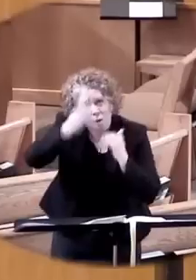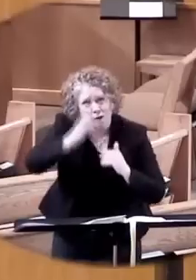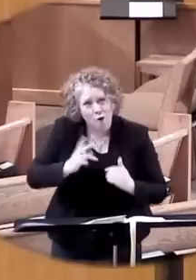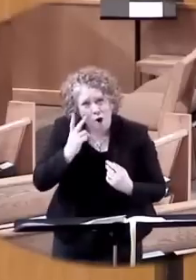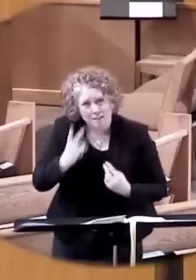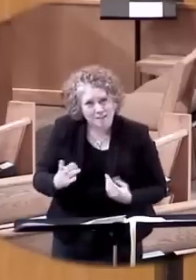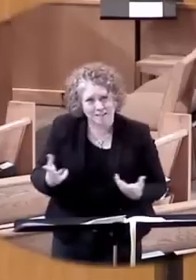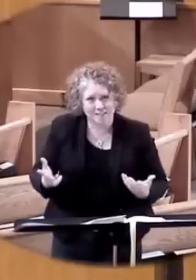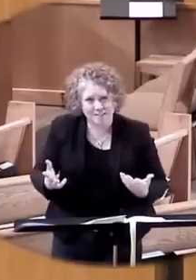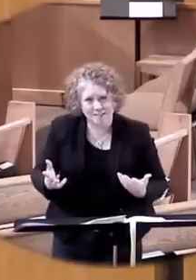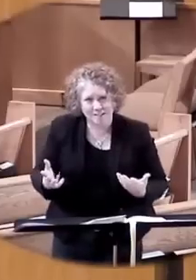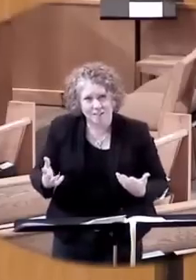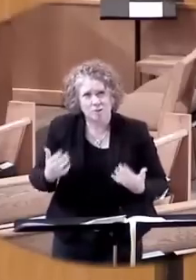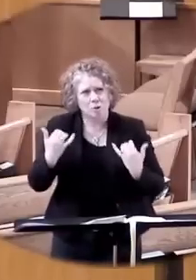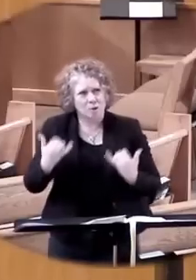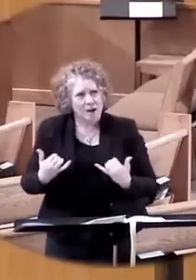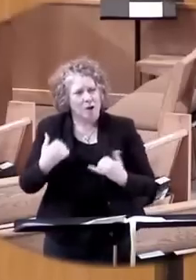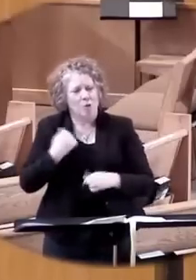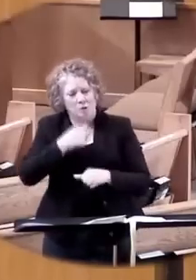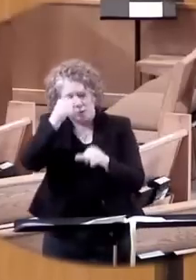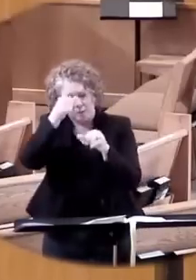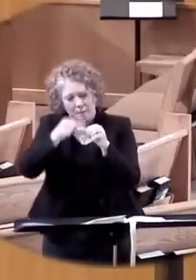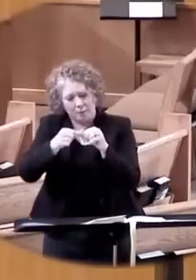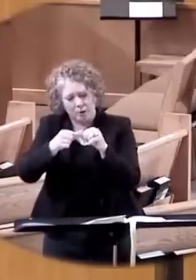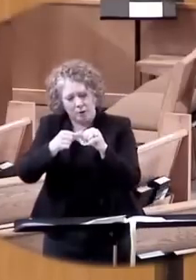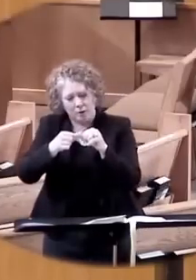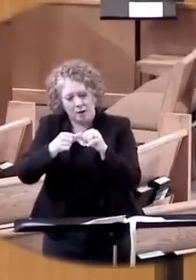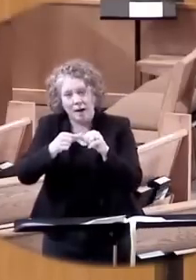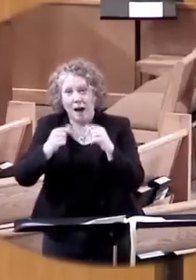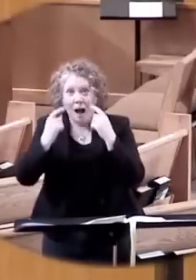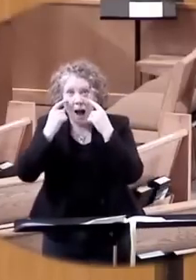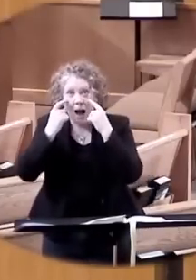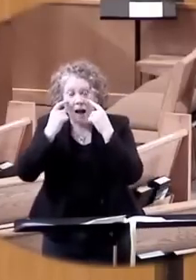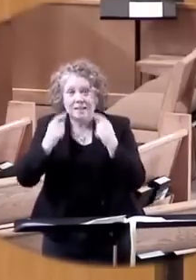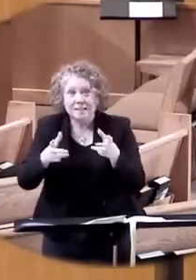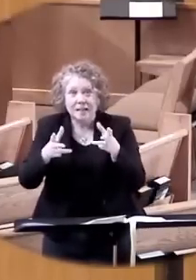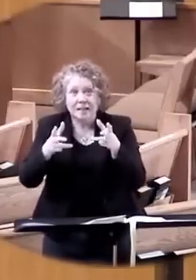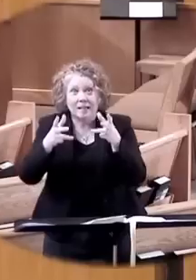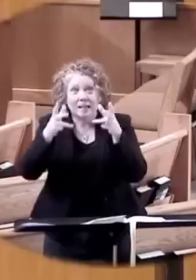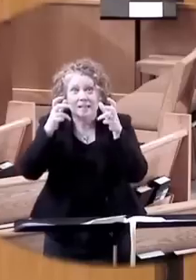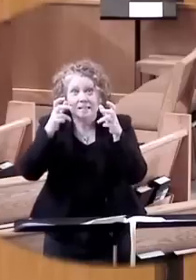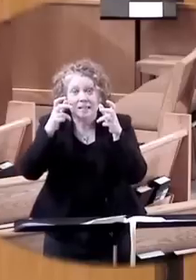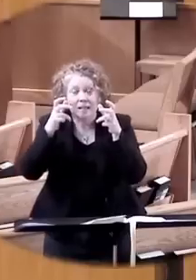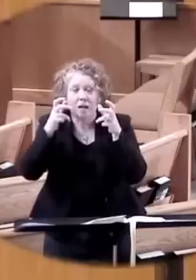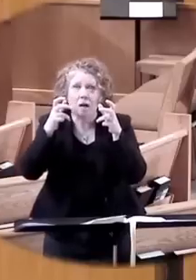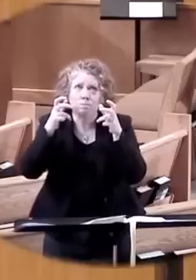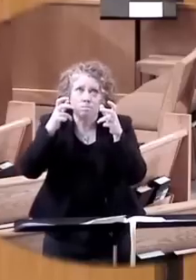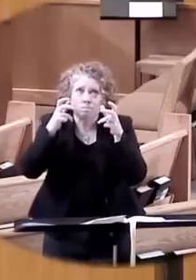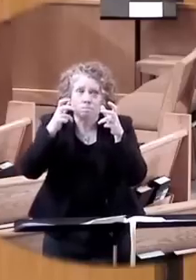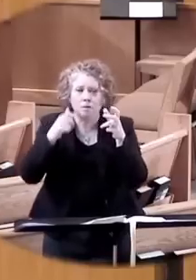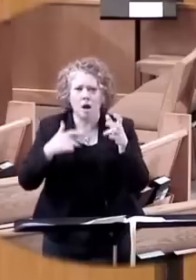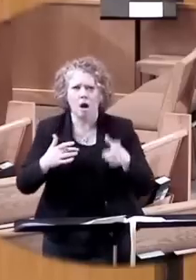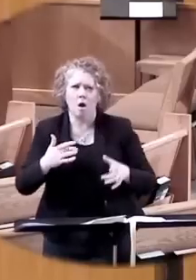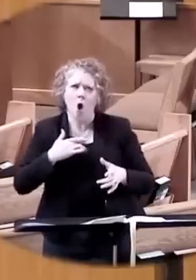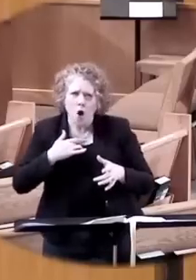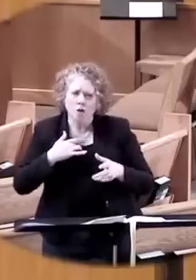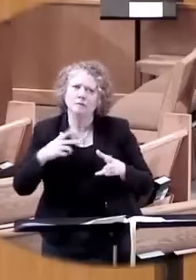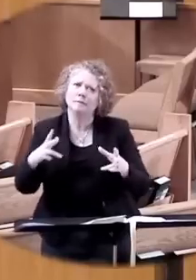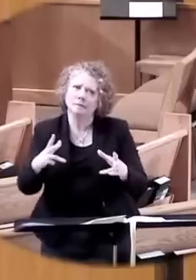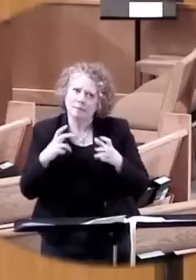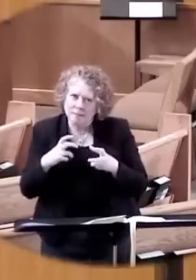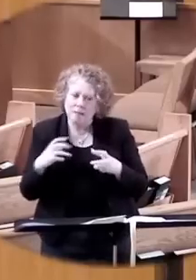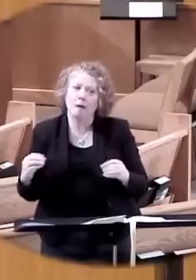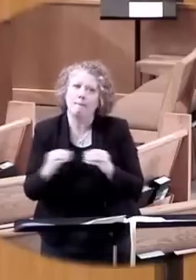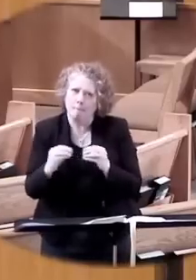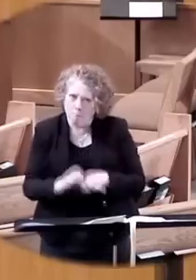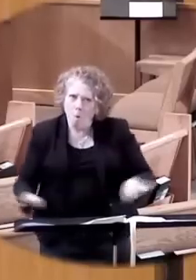heart. So important for David's formation was spending time alone with those